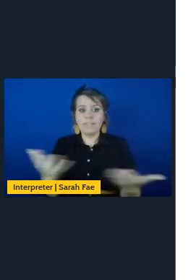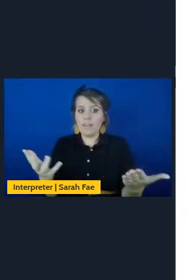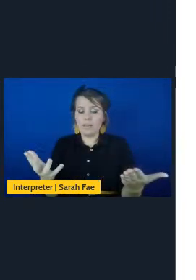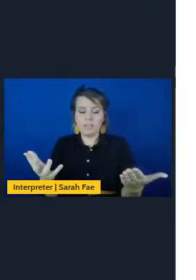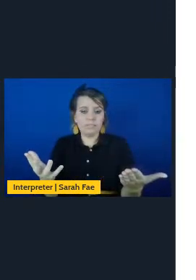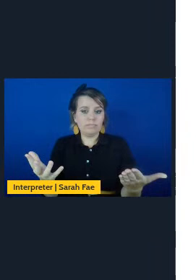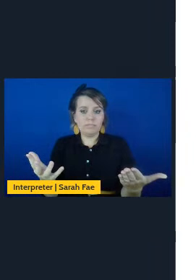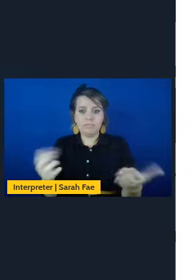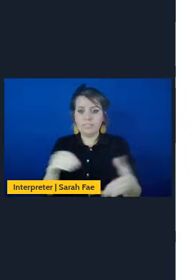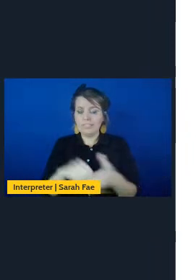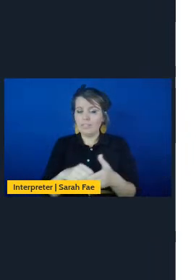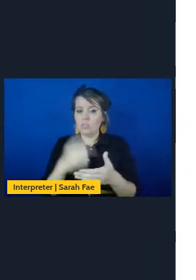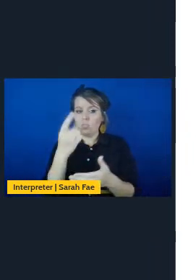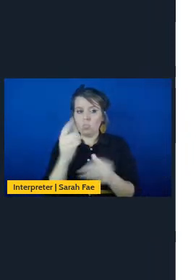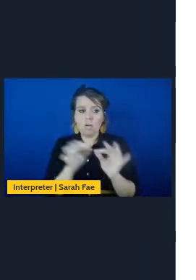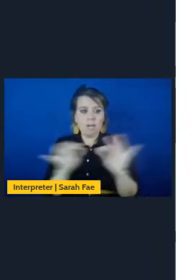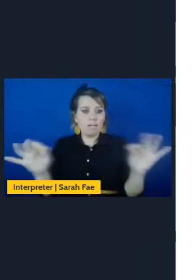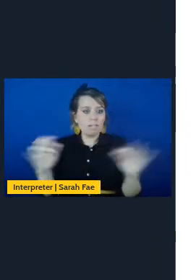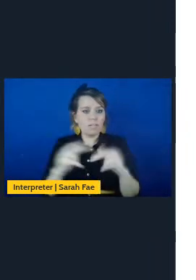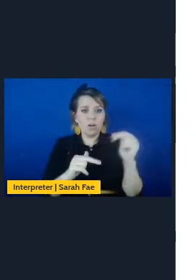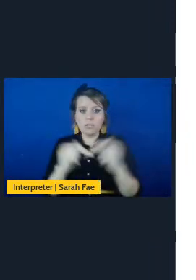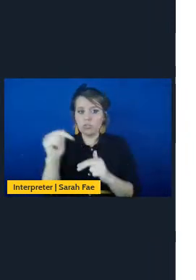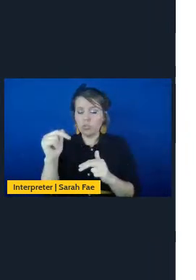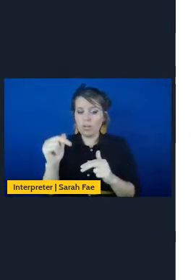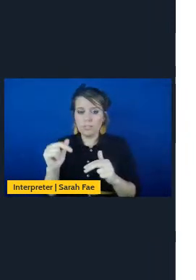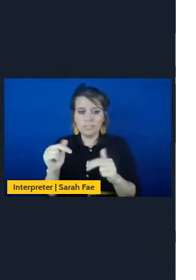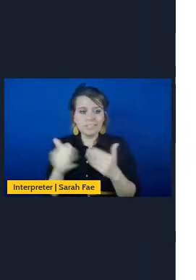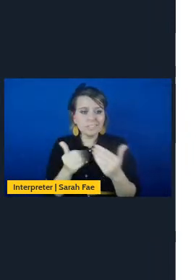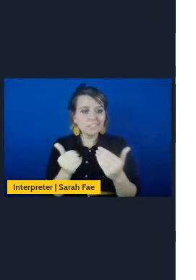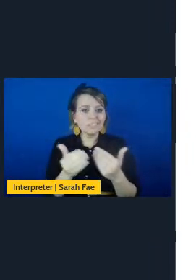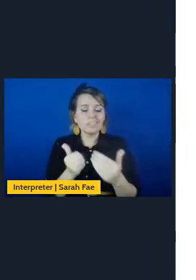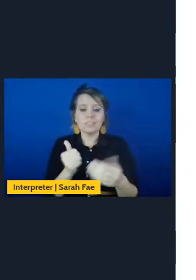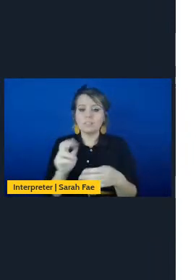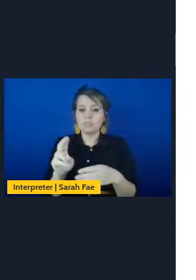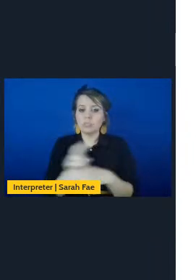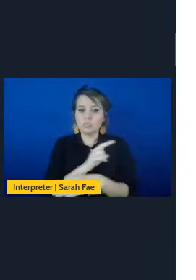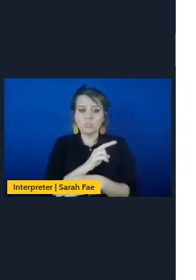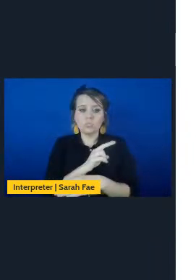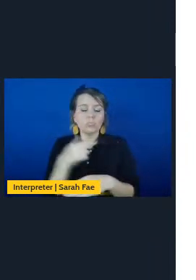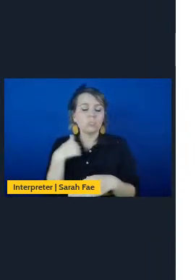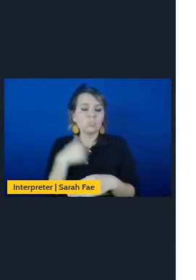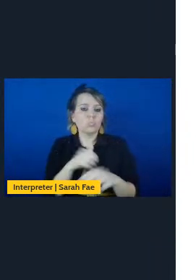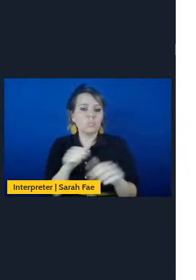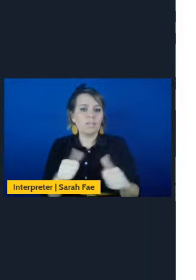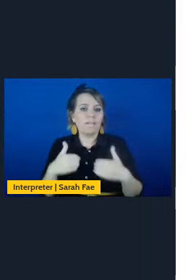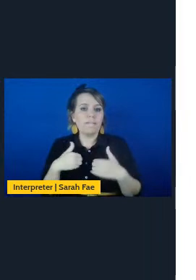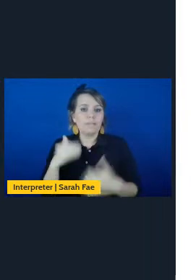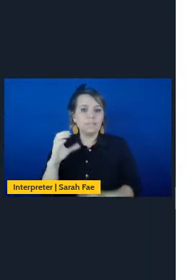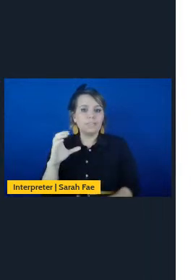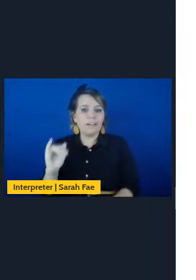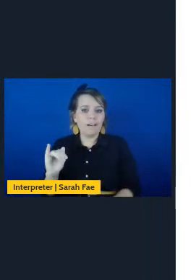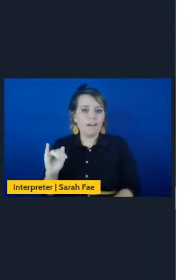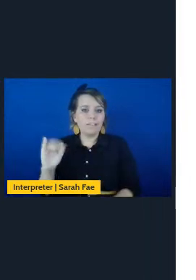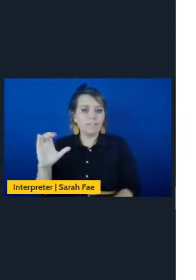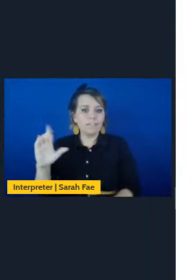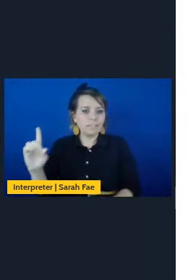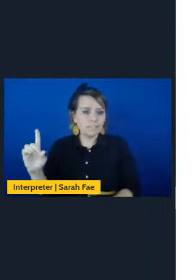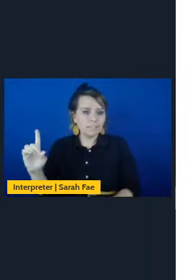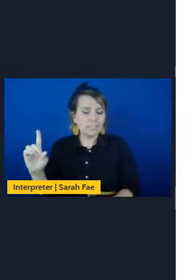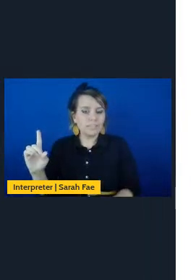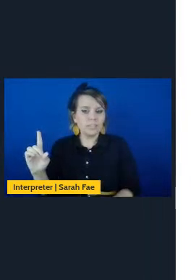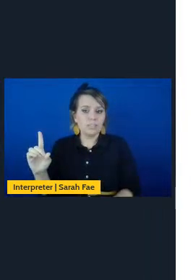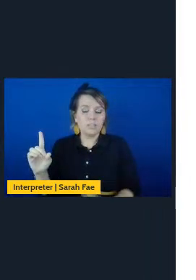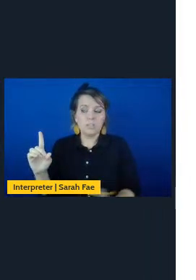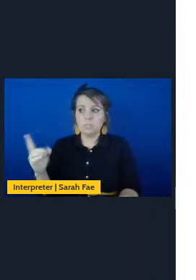in a single CDK construct that will be easy to use, and we can have CI/CD in barely